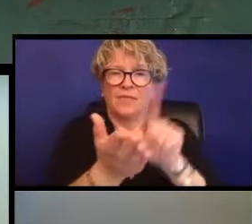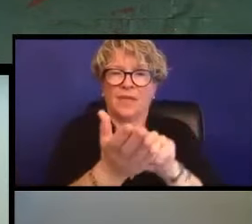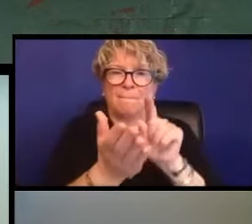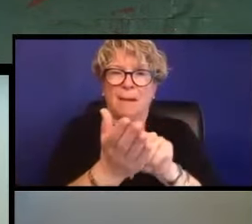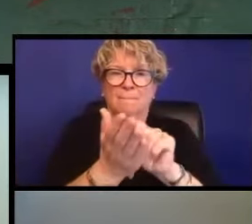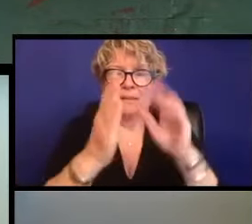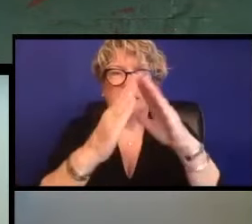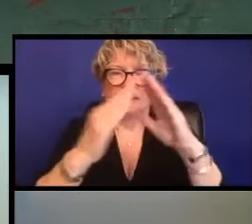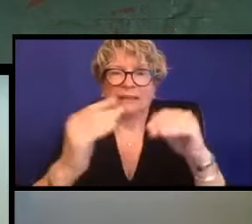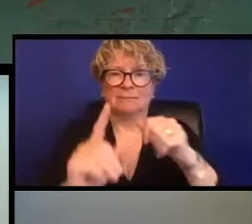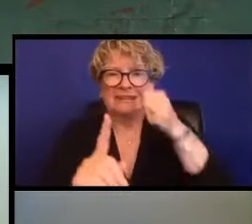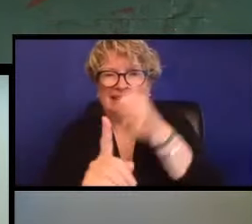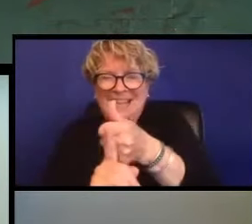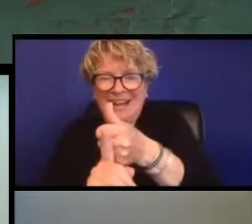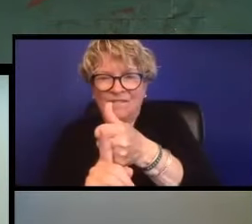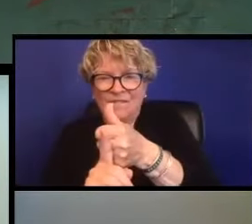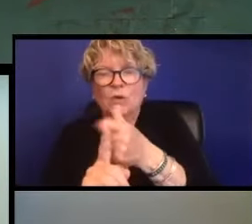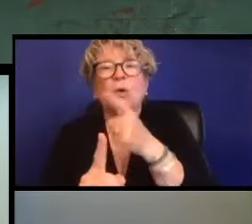hands of